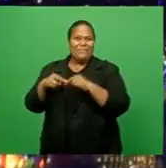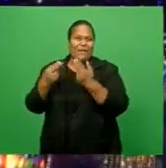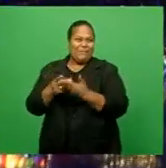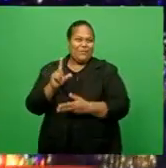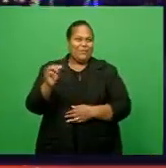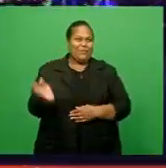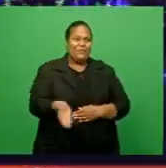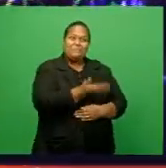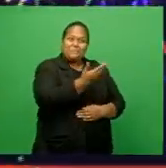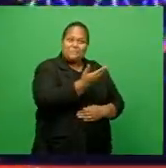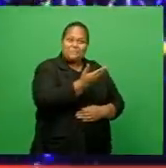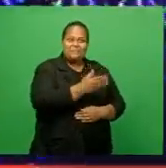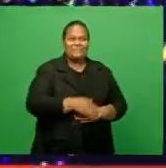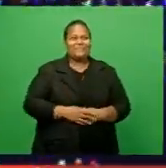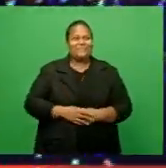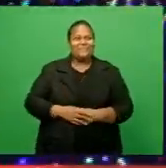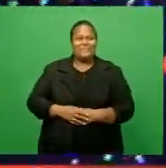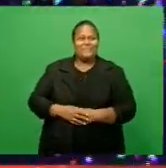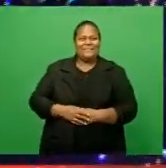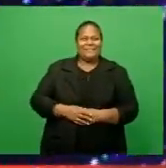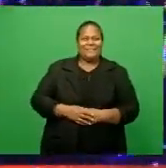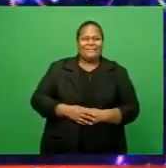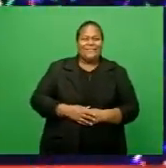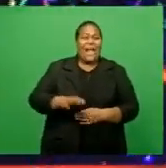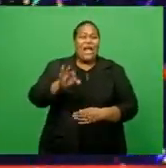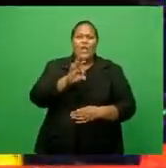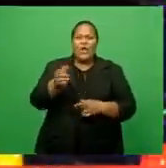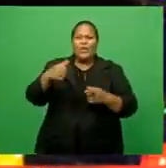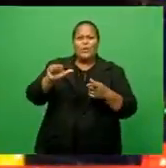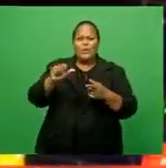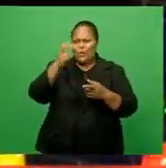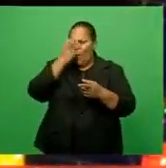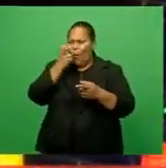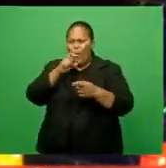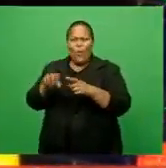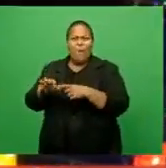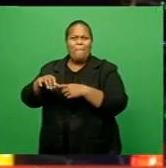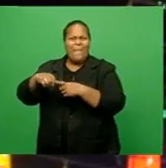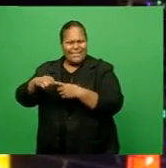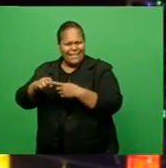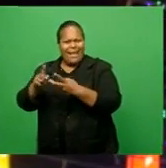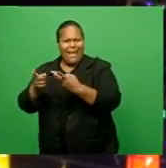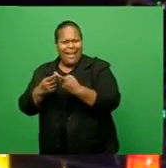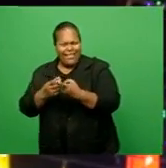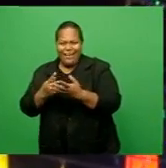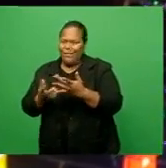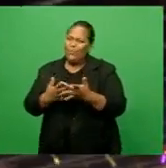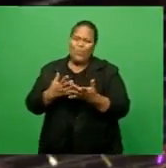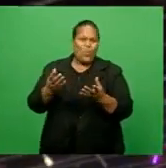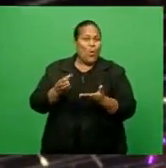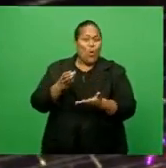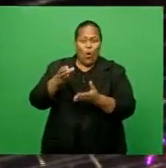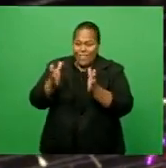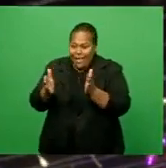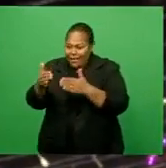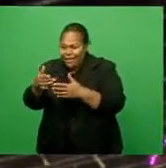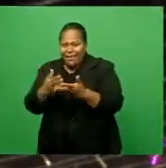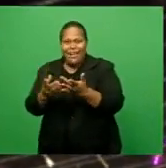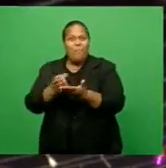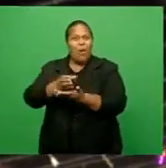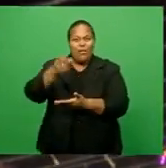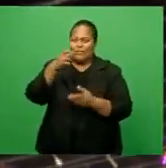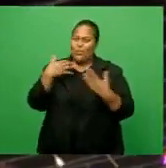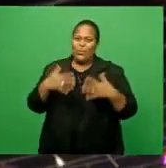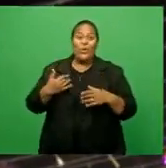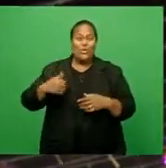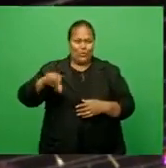From unused pipes, iron rods, glass and containers, the idea was to be extravagant but affordable, and that is just